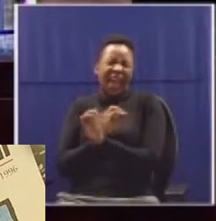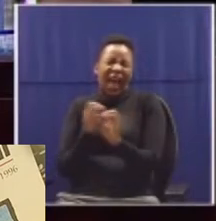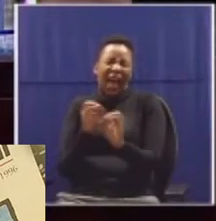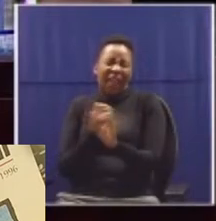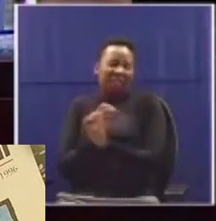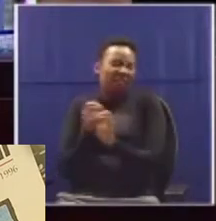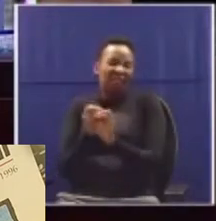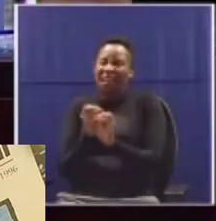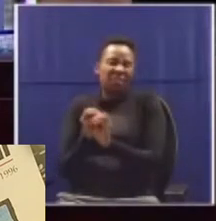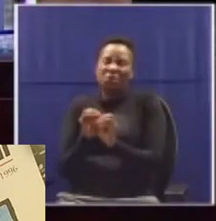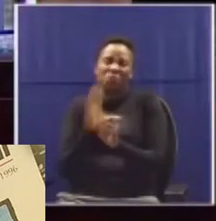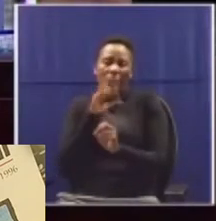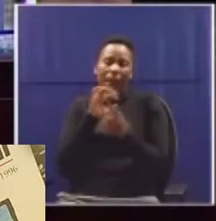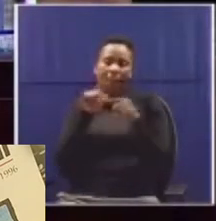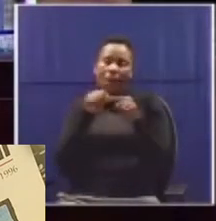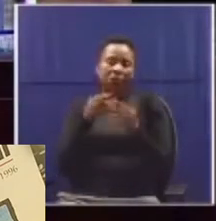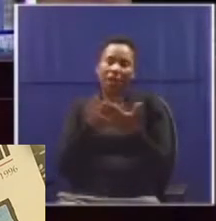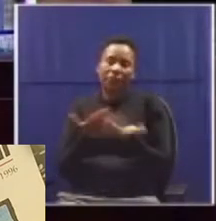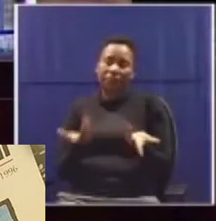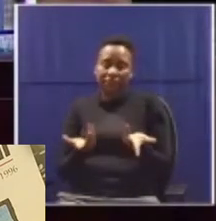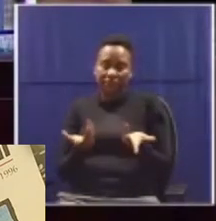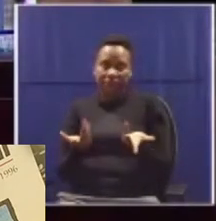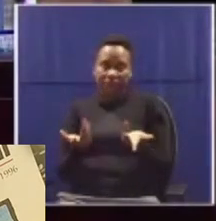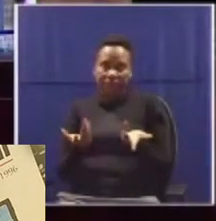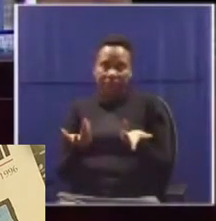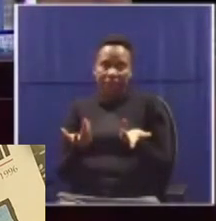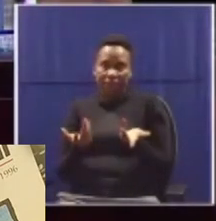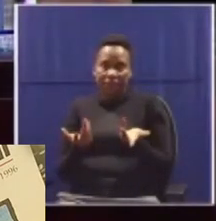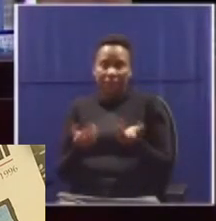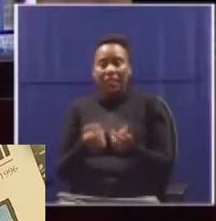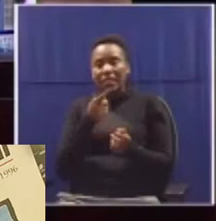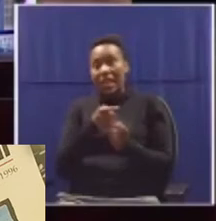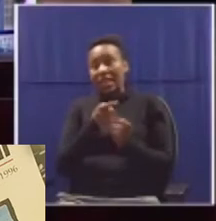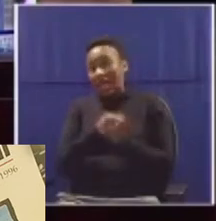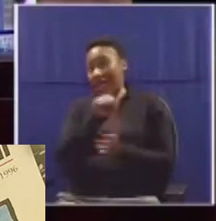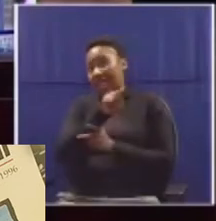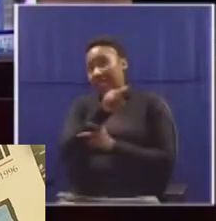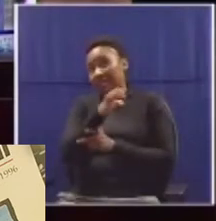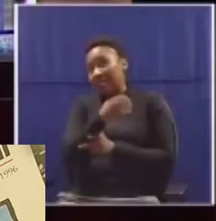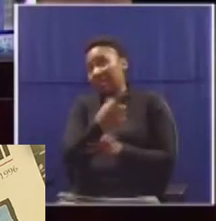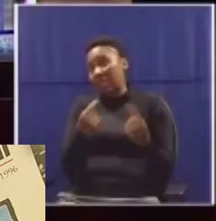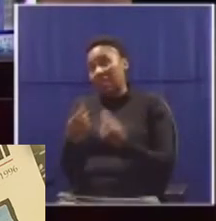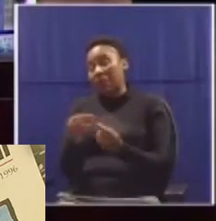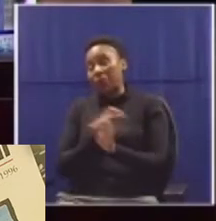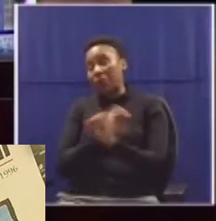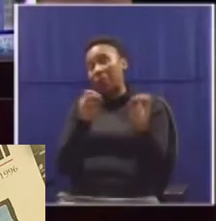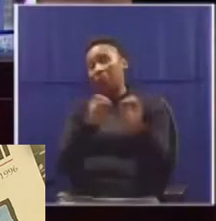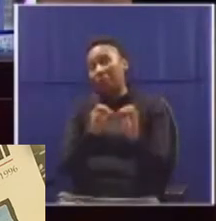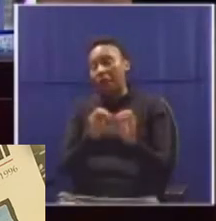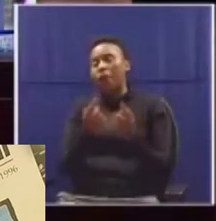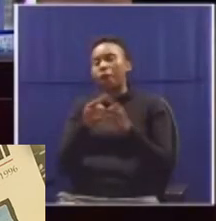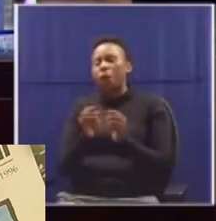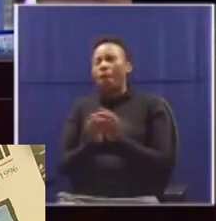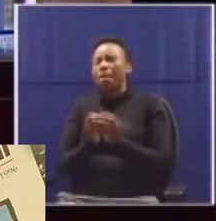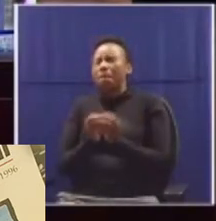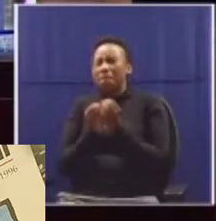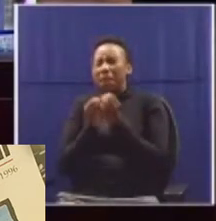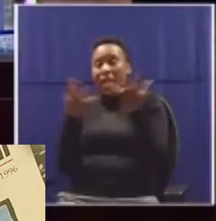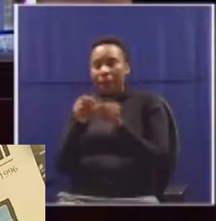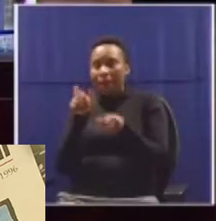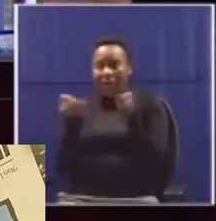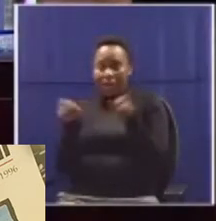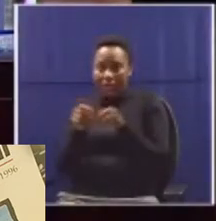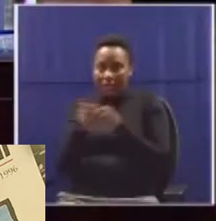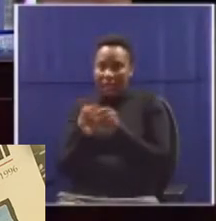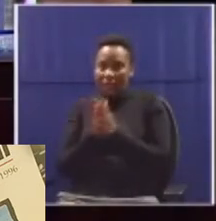worth talking about that the ruling Elite has done for the millions of disposed oppressed